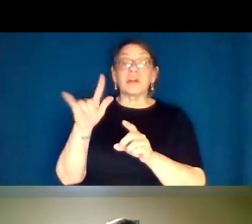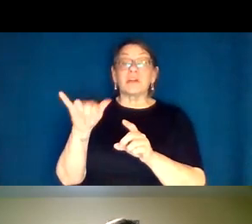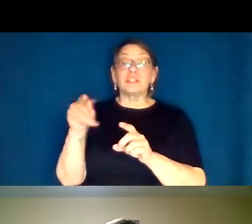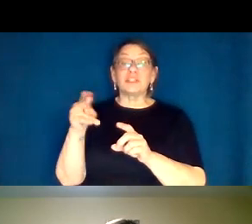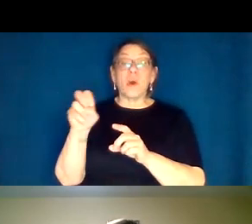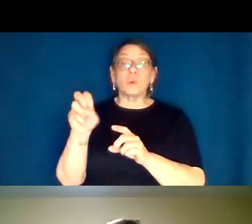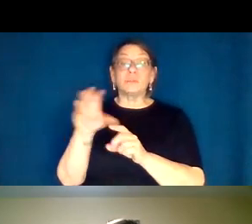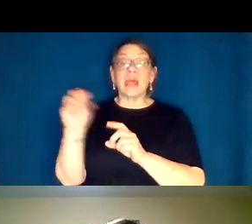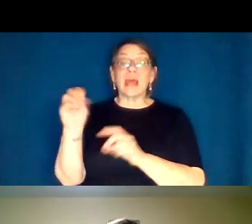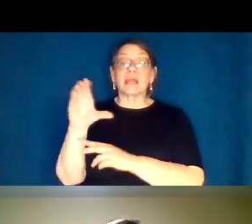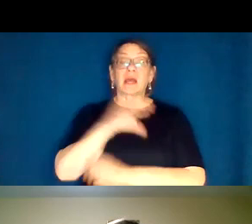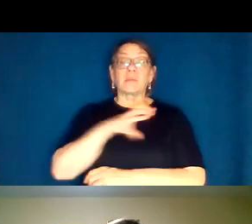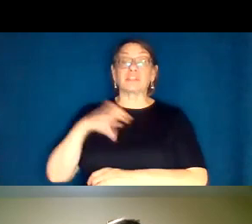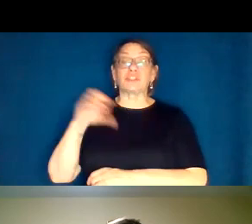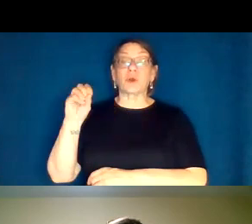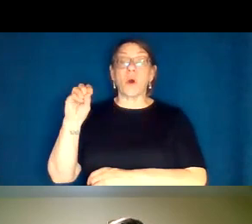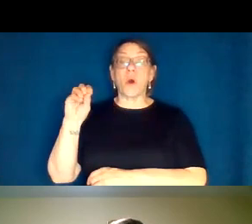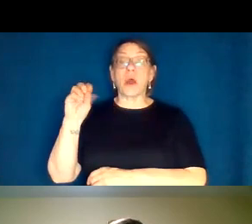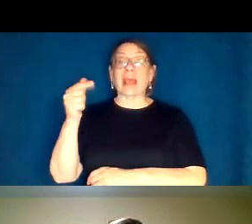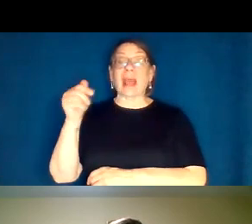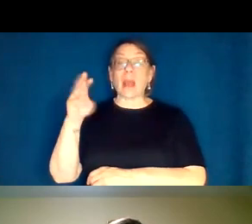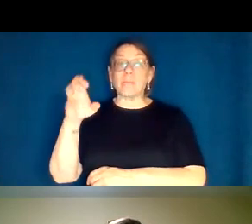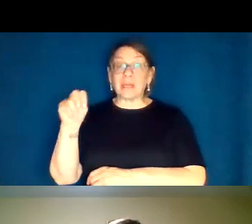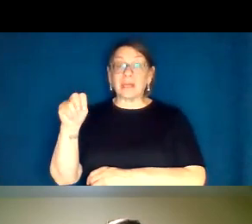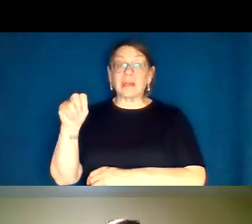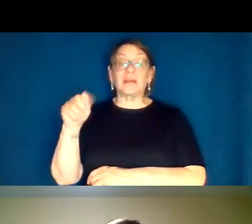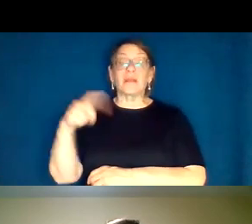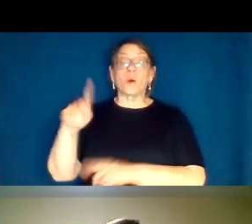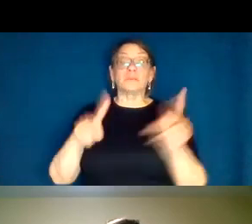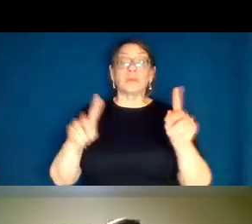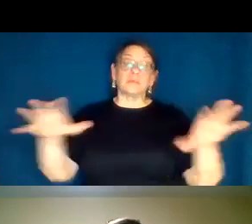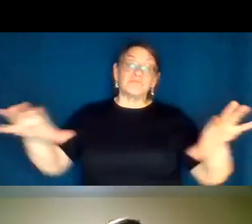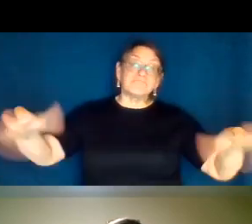includes leadership across all the agencies whose data we hold.